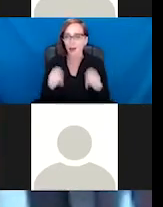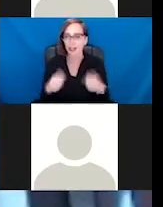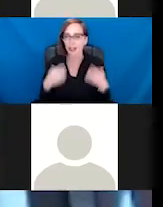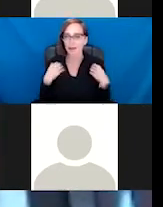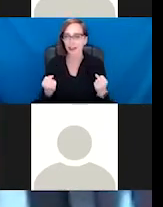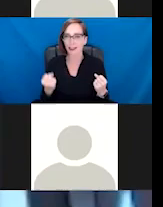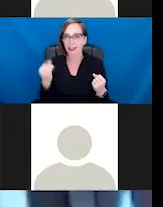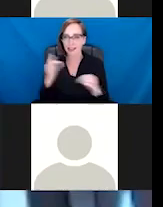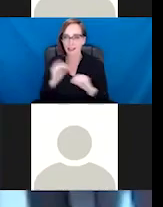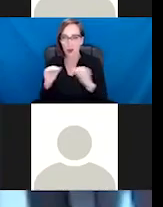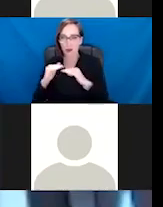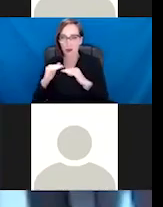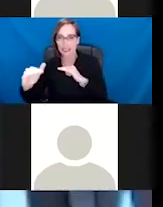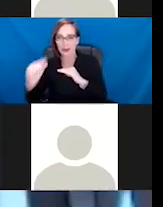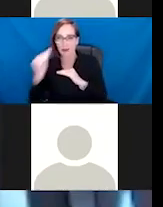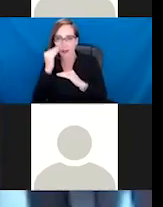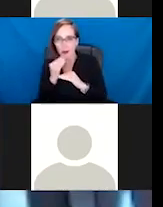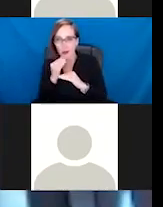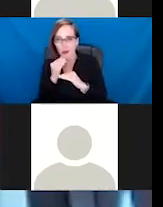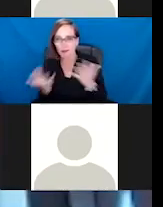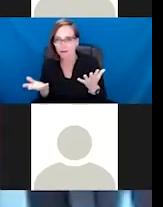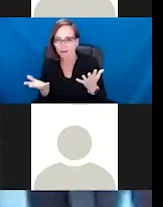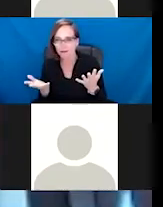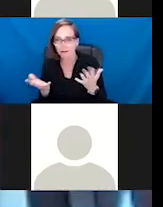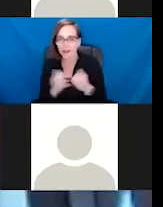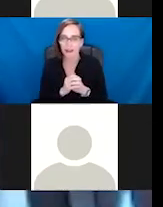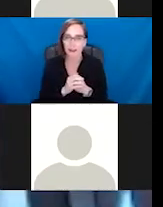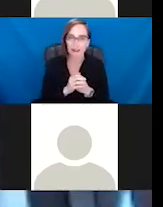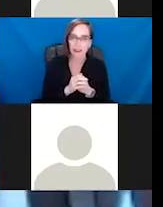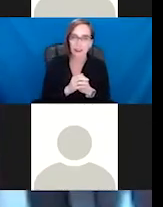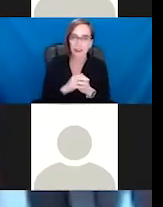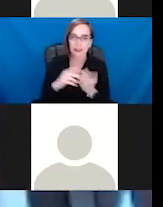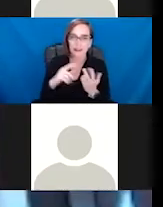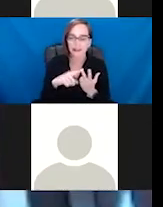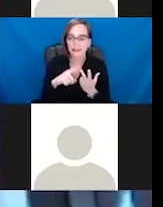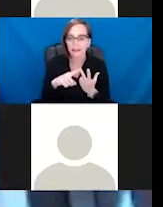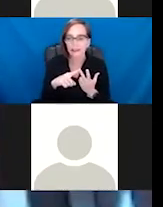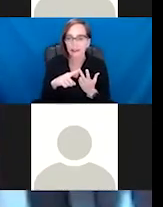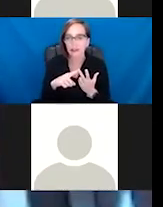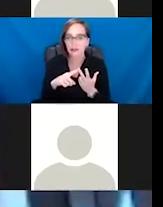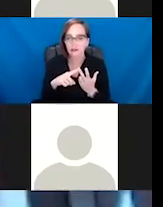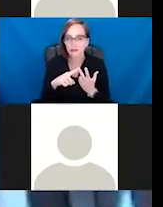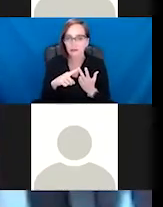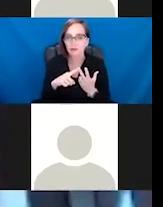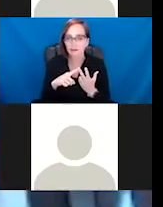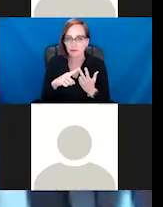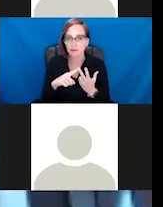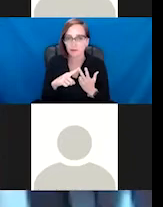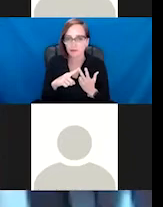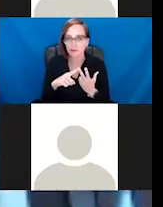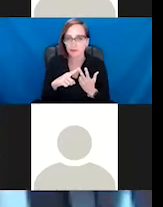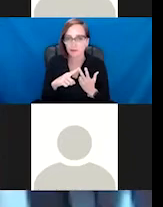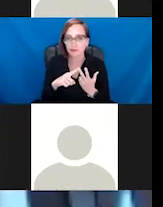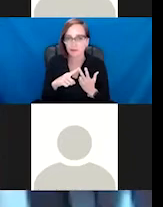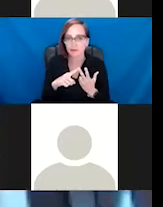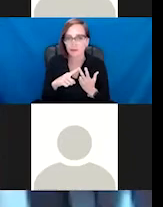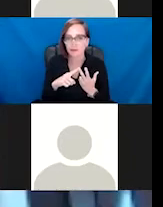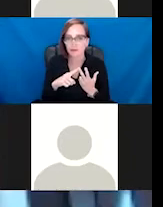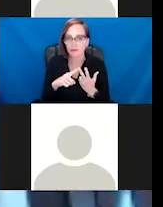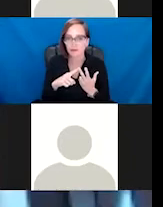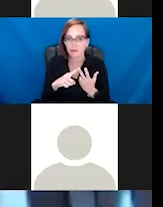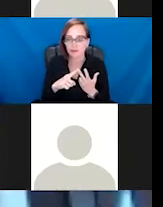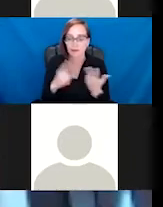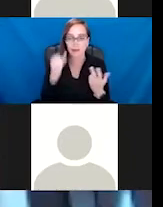home, and also giving you the opportunity to have a place to actually go to work, to get